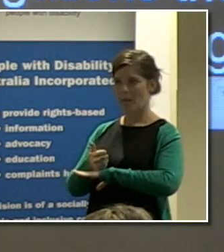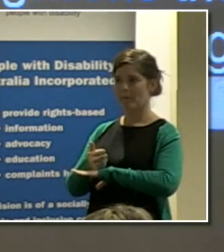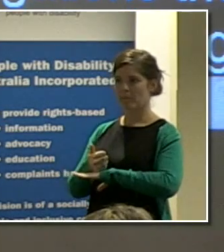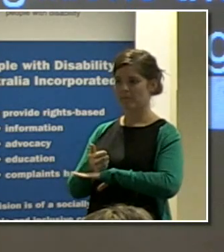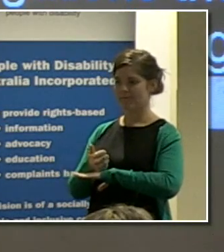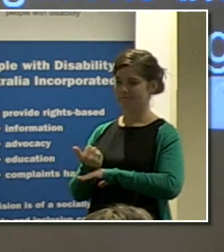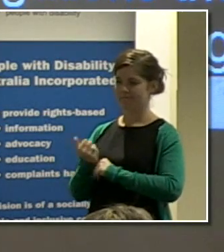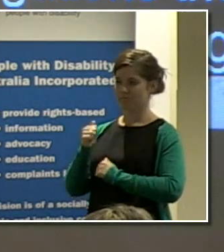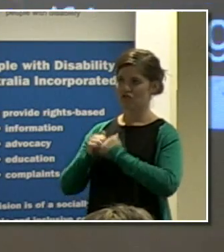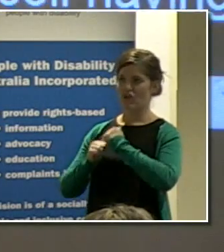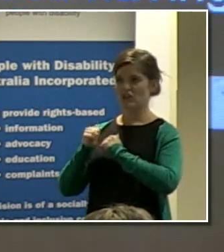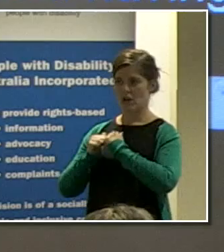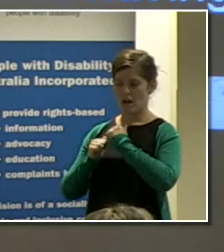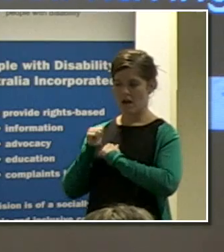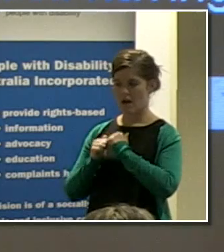mechanisms by which